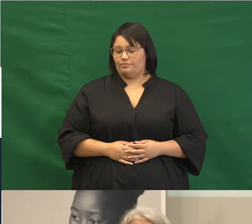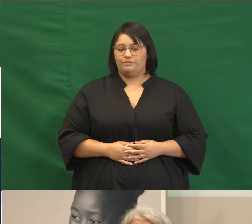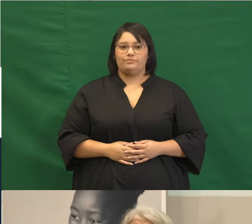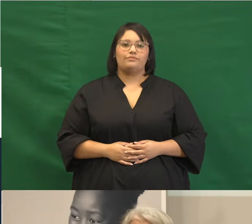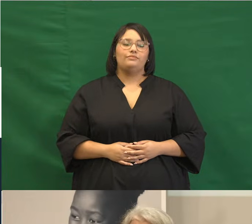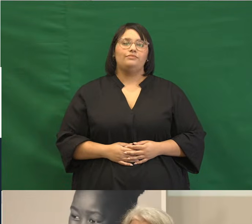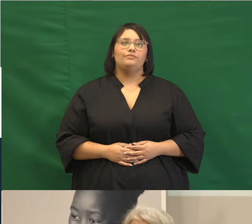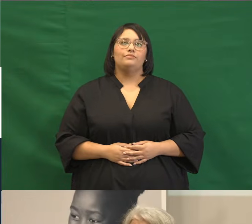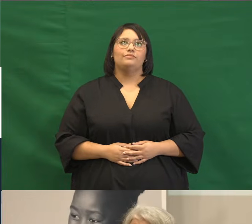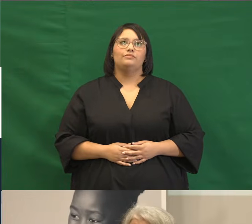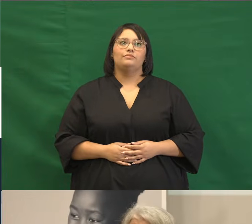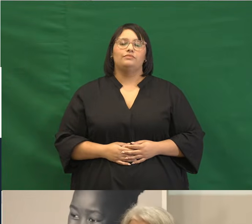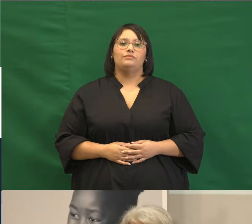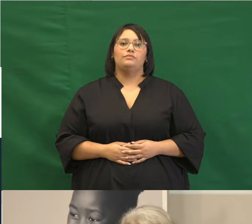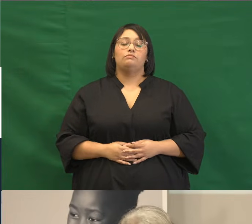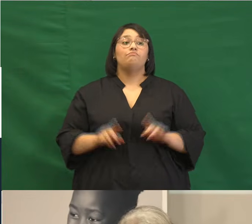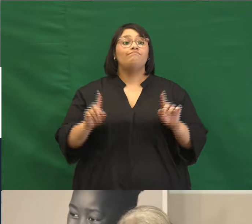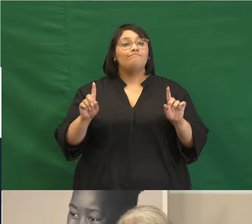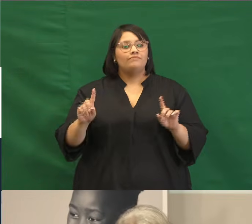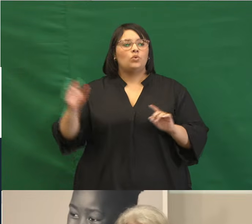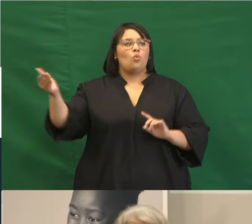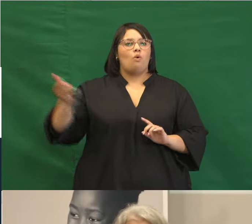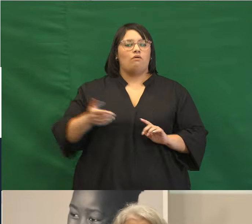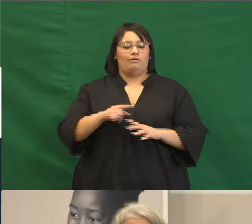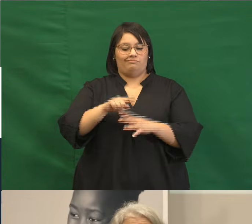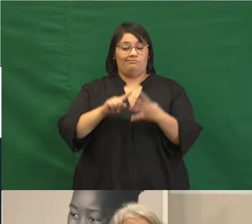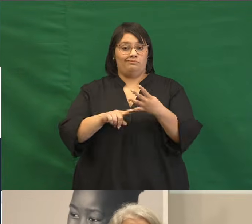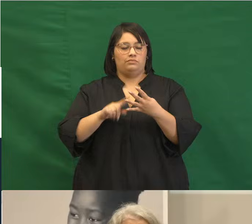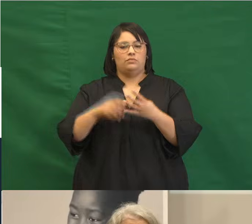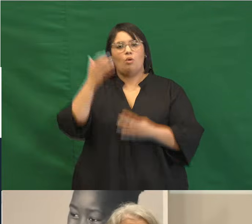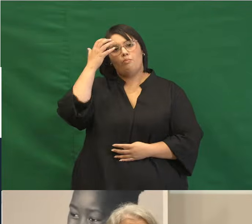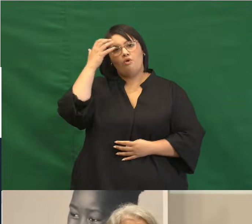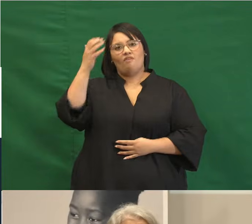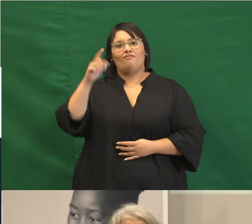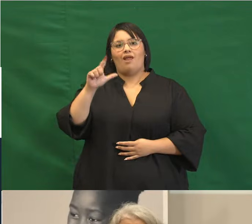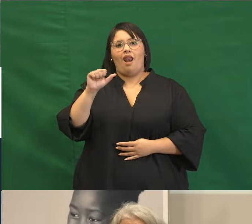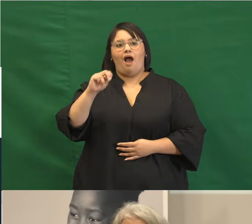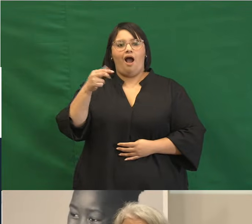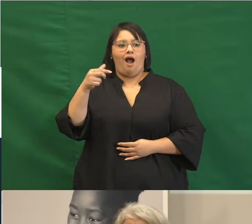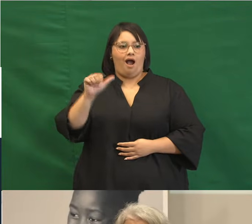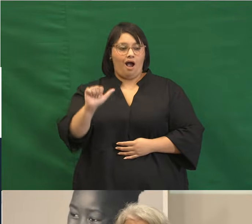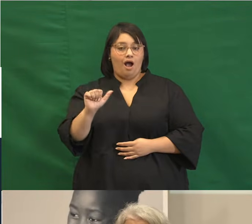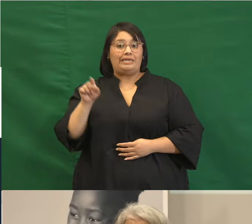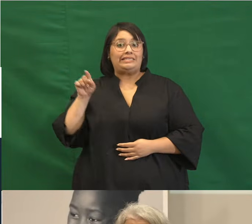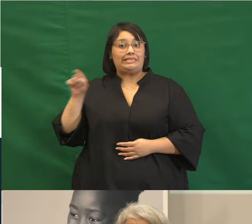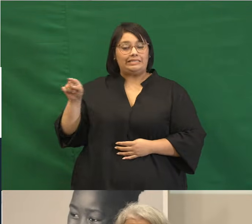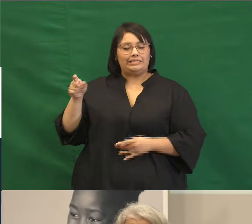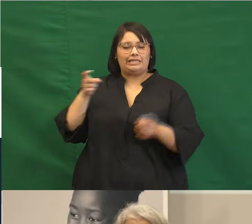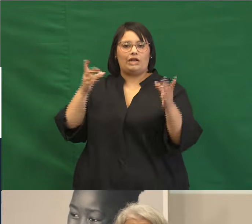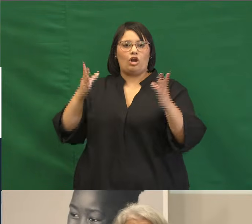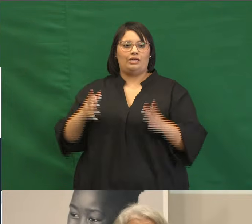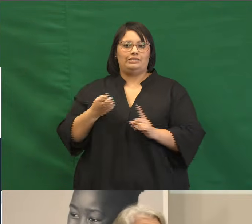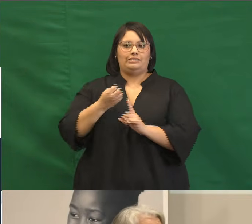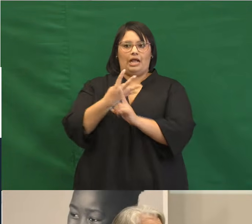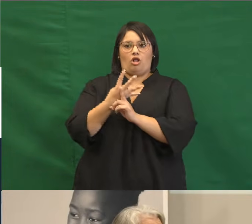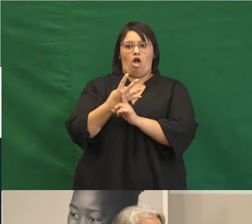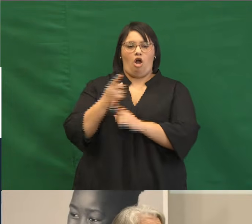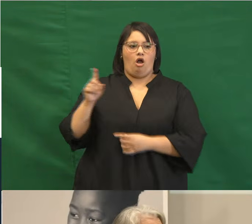I'd also like to welcome Professor Langa Khumalo, the director of SADiLaR.